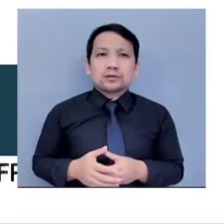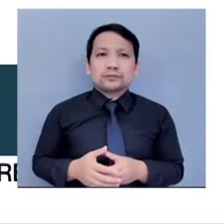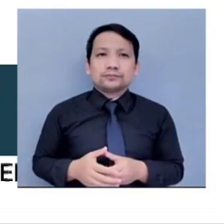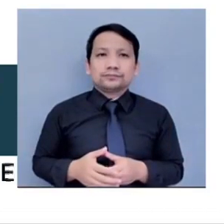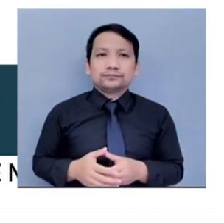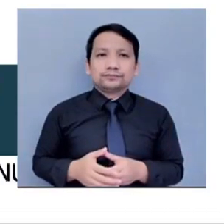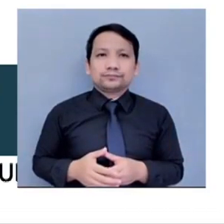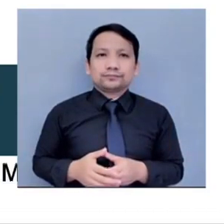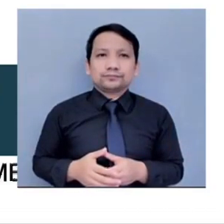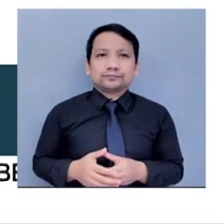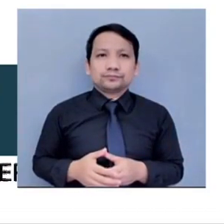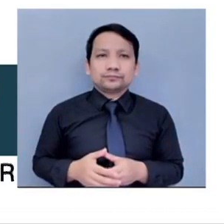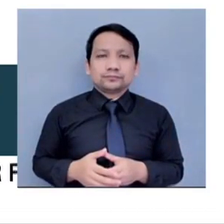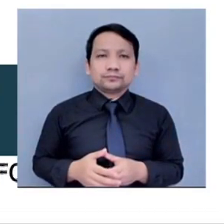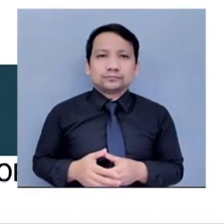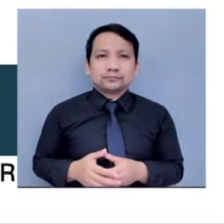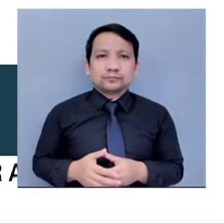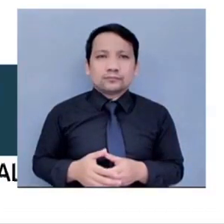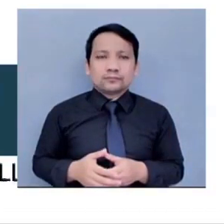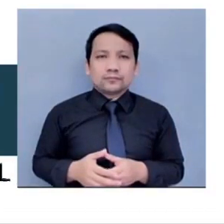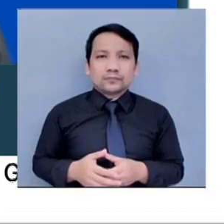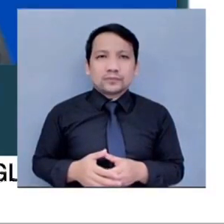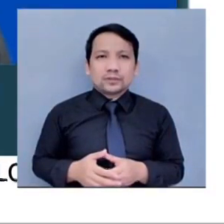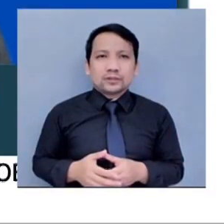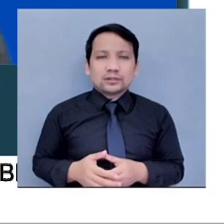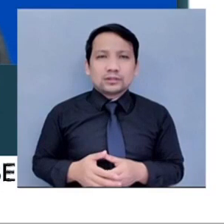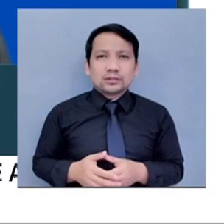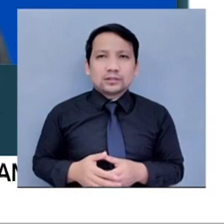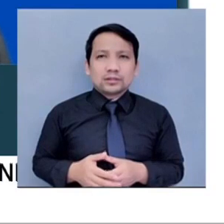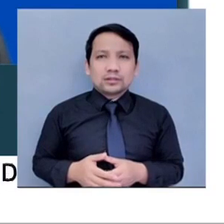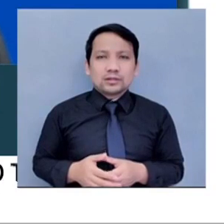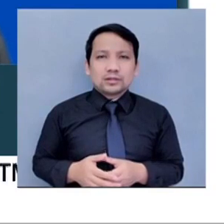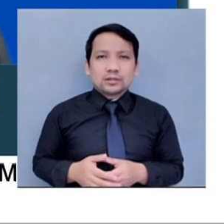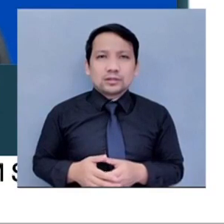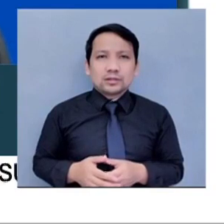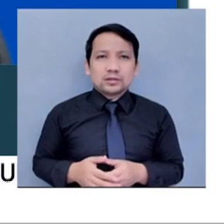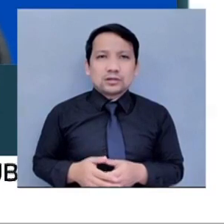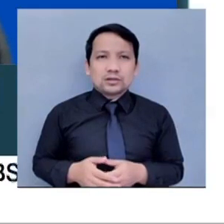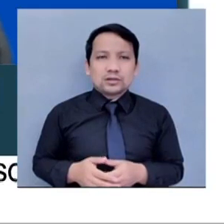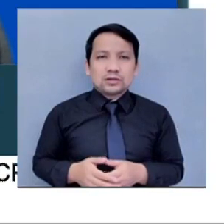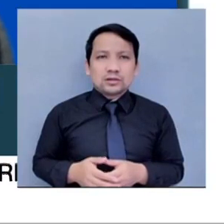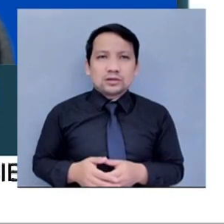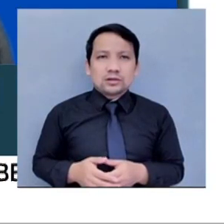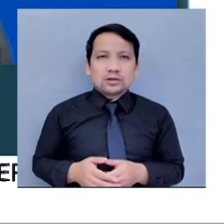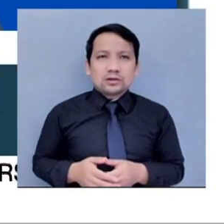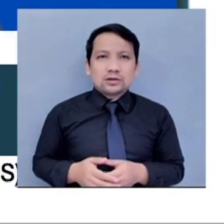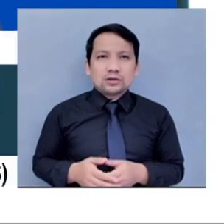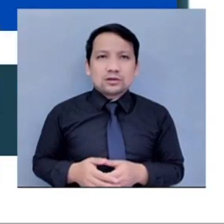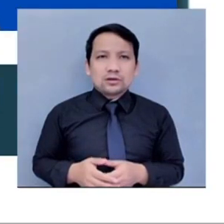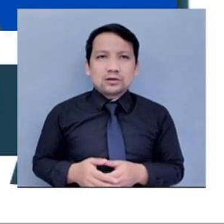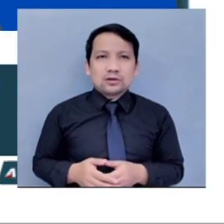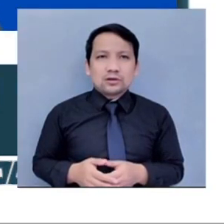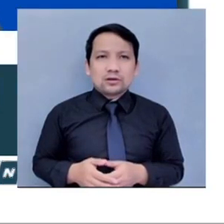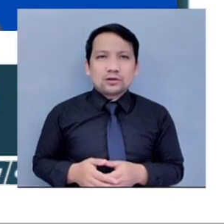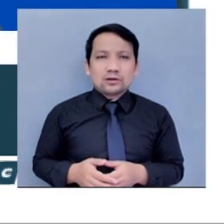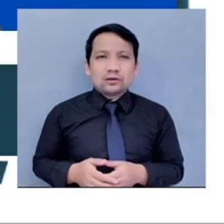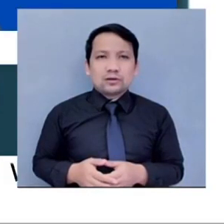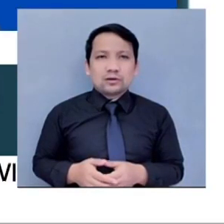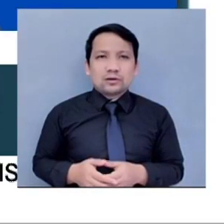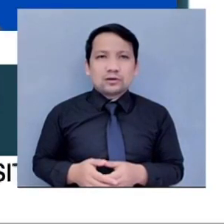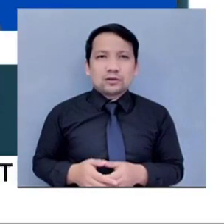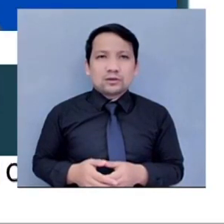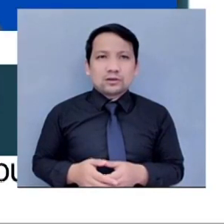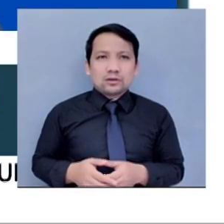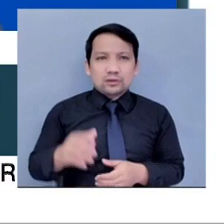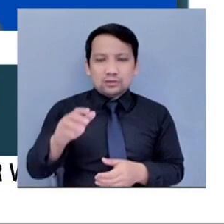well, it's by, maybe it's really a good coincidence of some sorts because, with the inflation problem, this